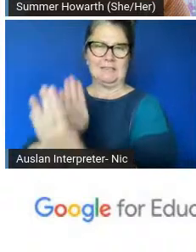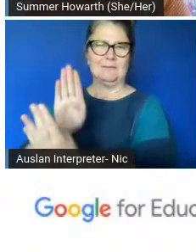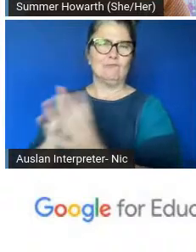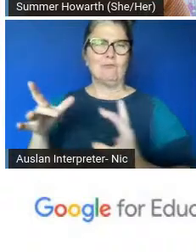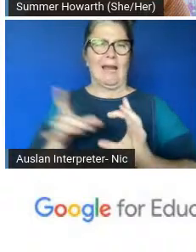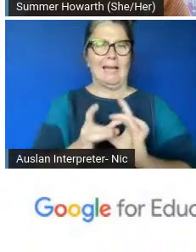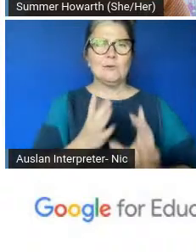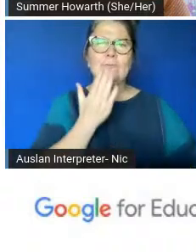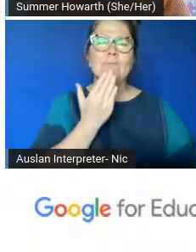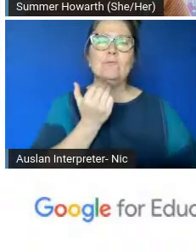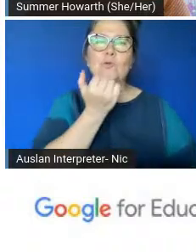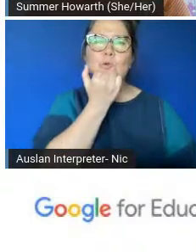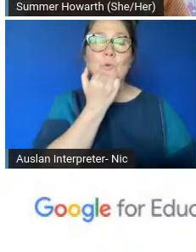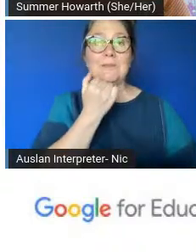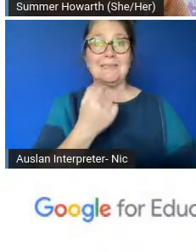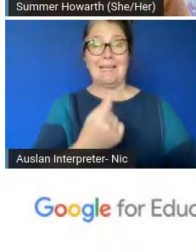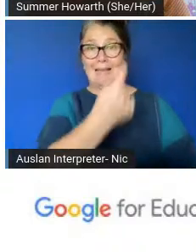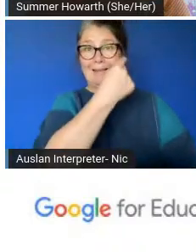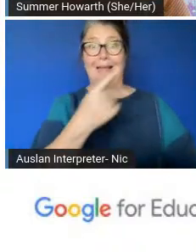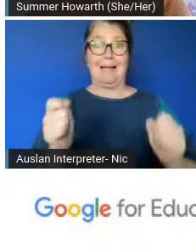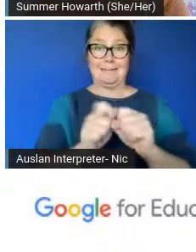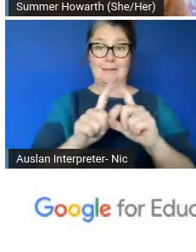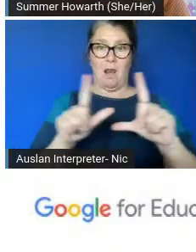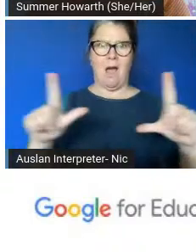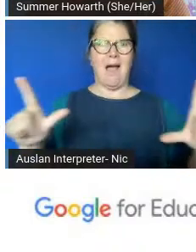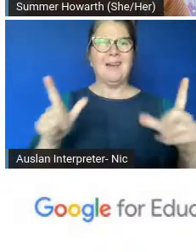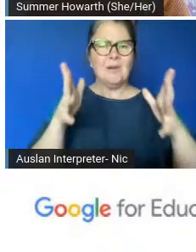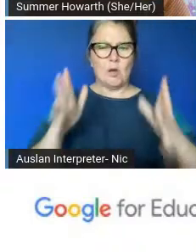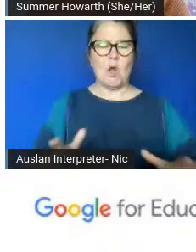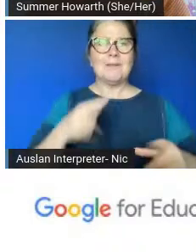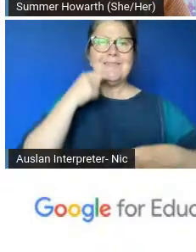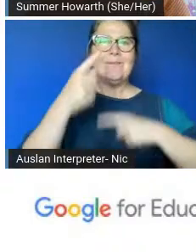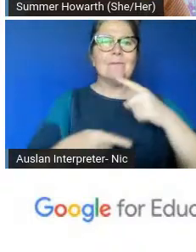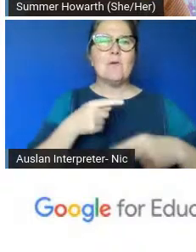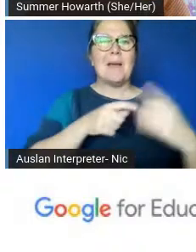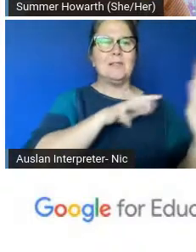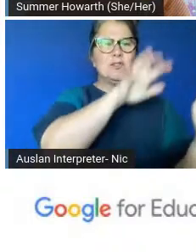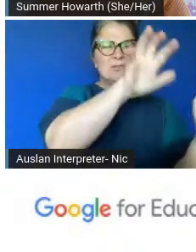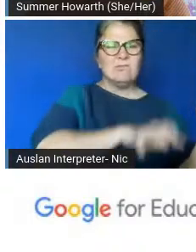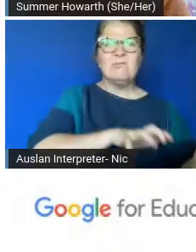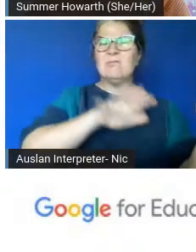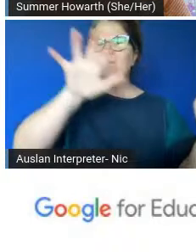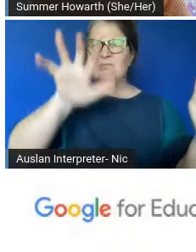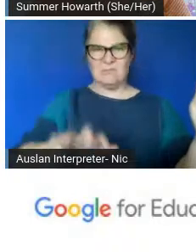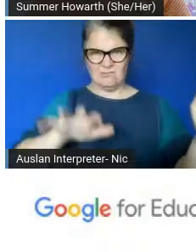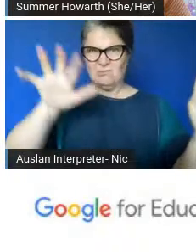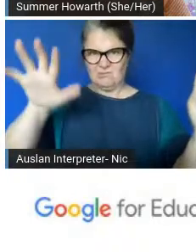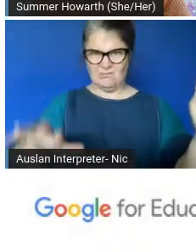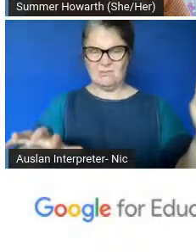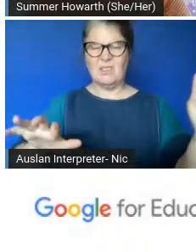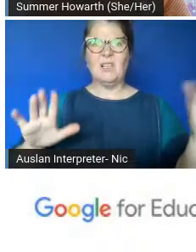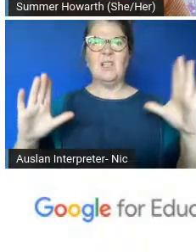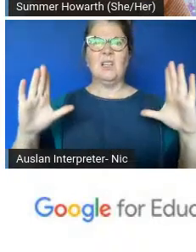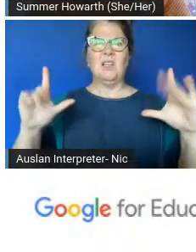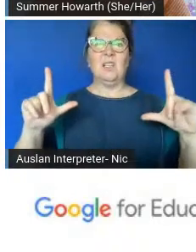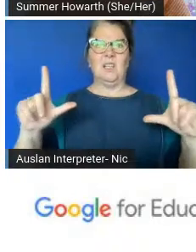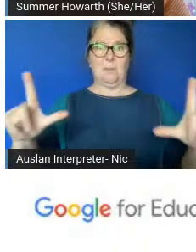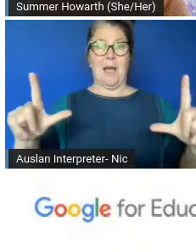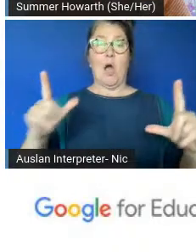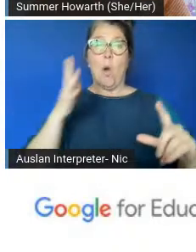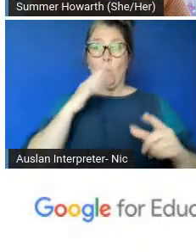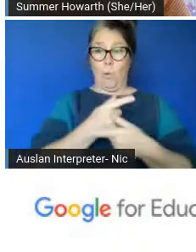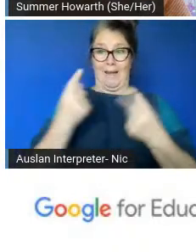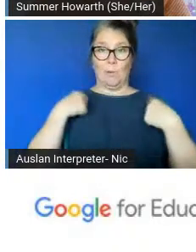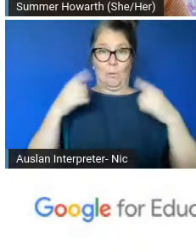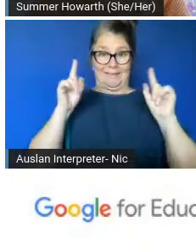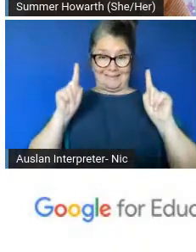worry too much. There is a lot of information on here, but what I want to show you is when we start thinking in this